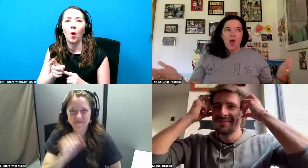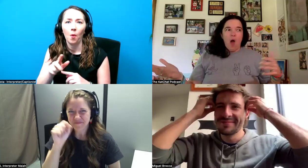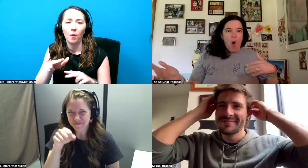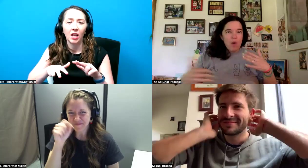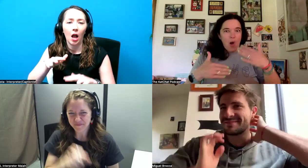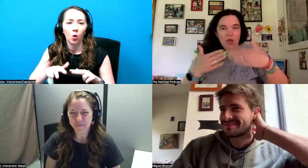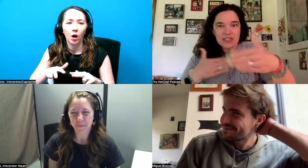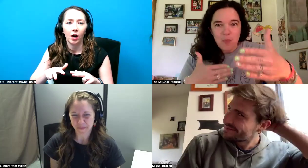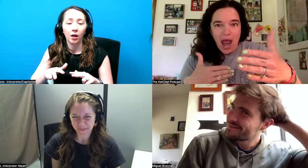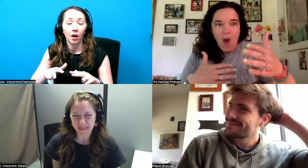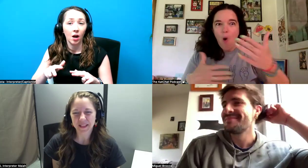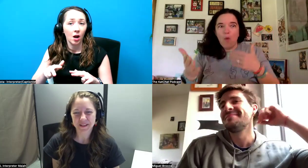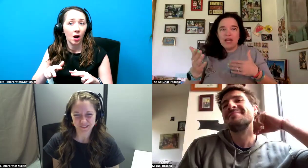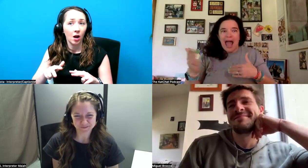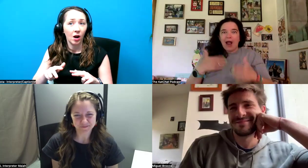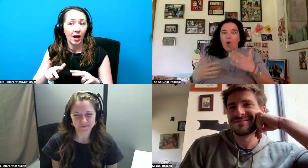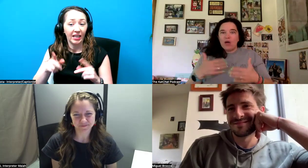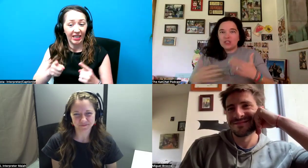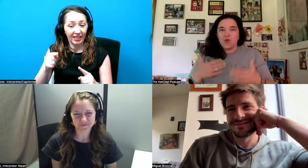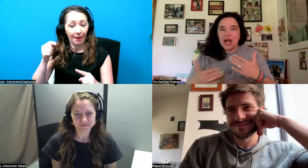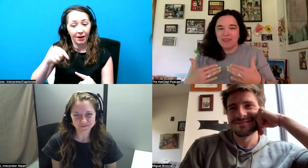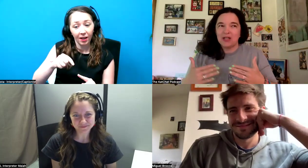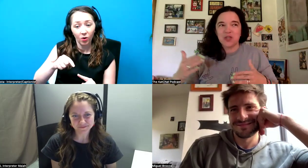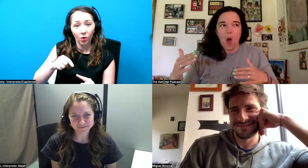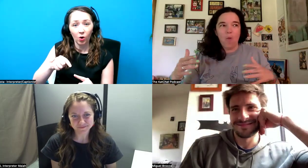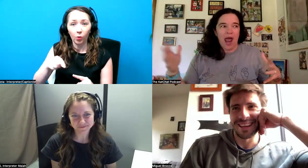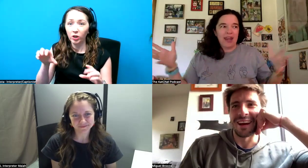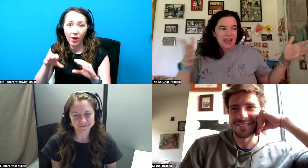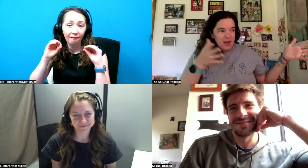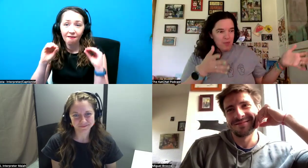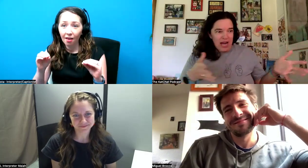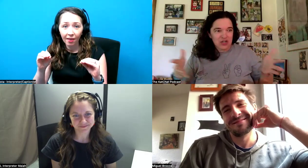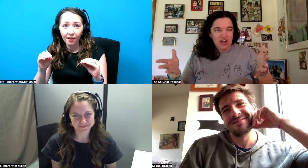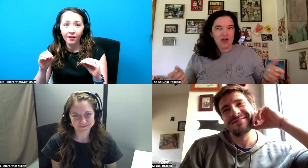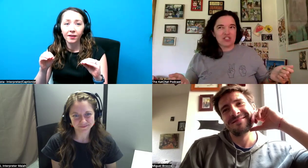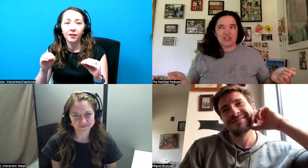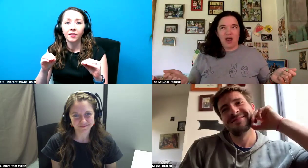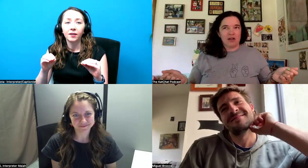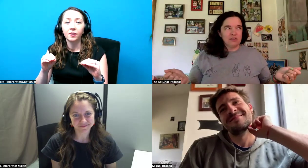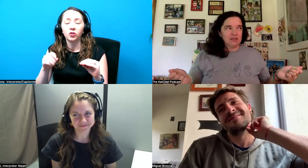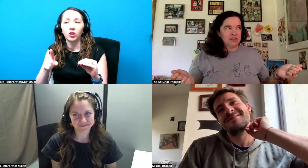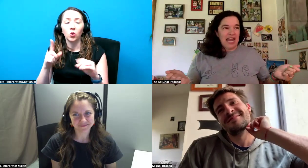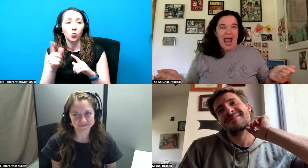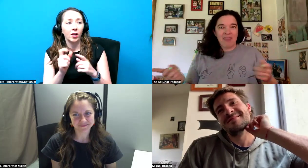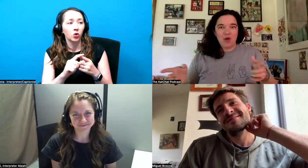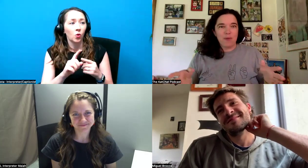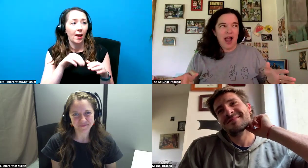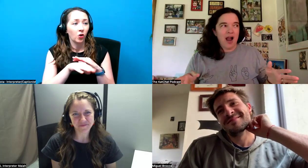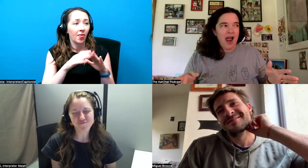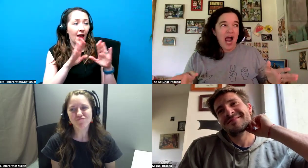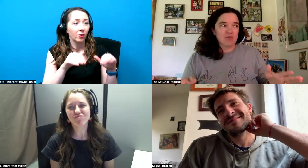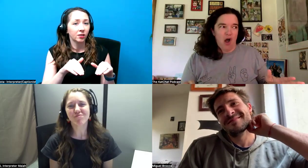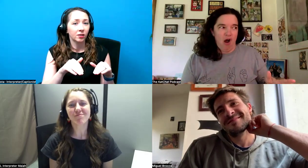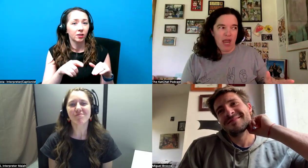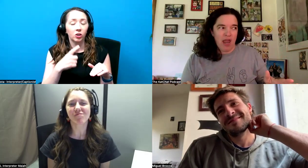like, are we going this way or are we not going to do anything? So yeah, when we went to the house, she's like, and then you be